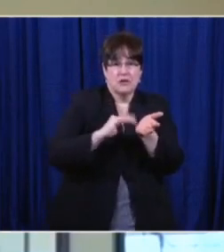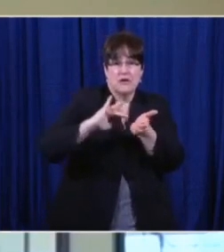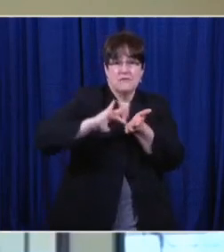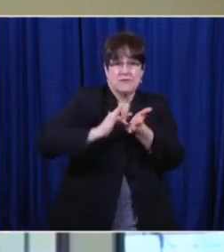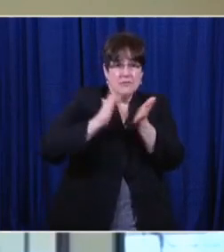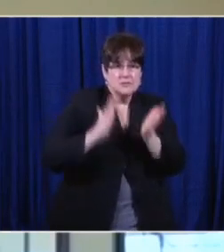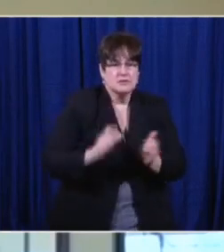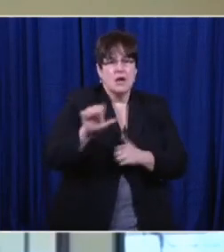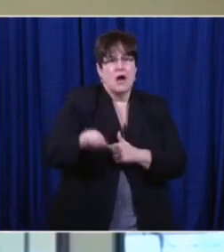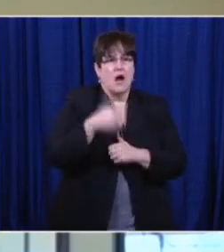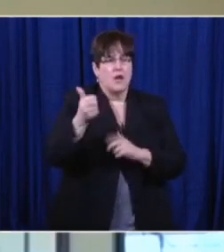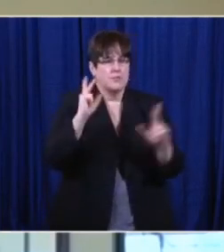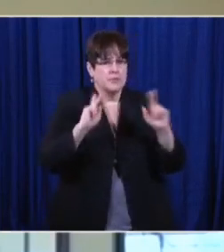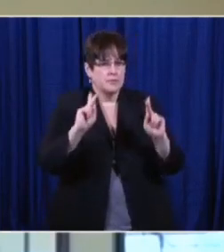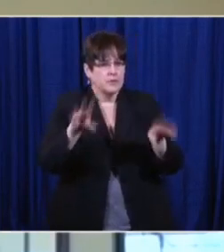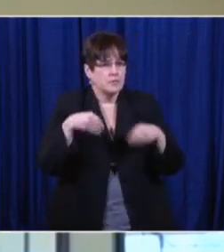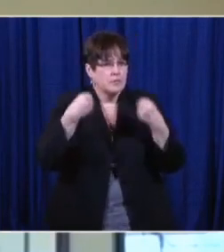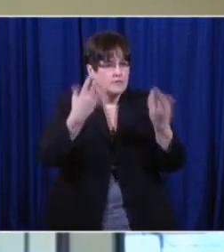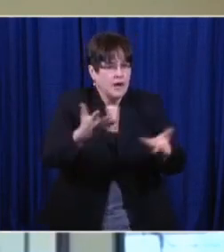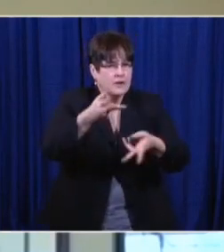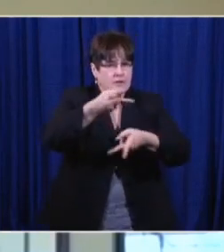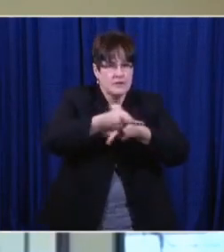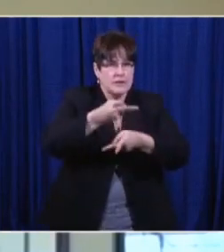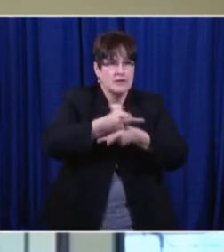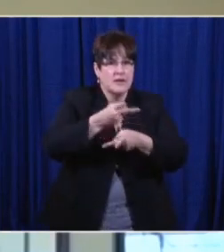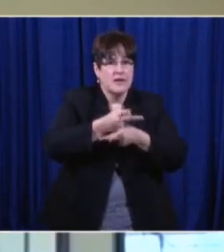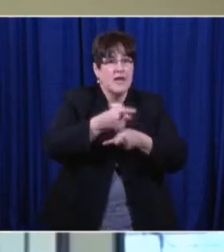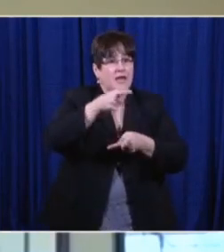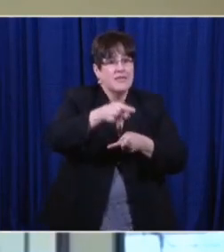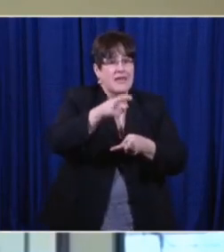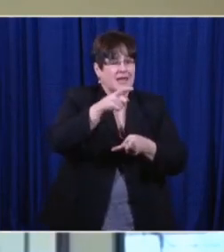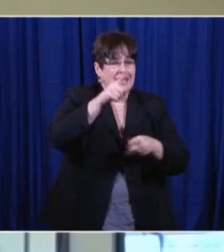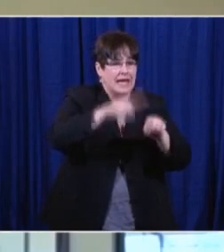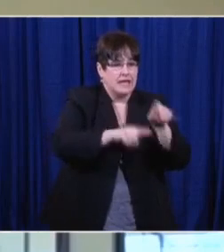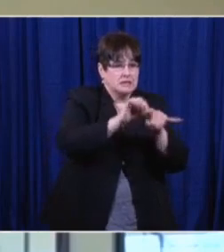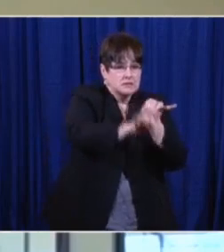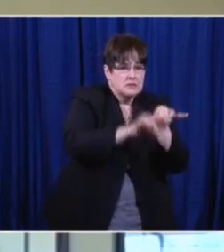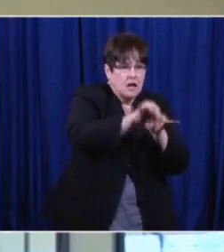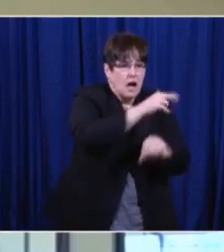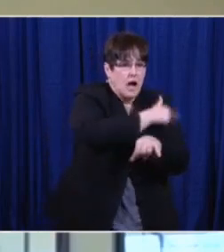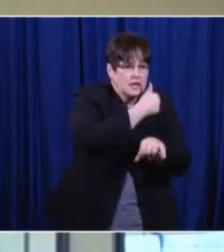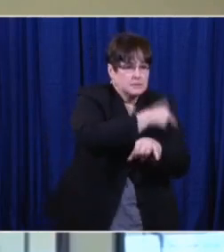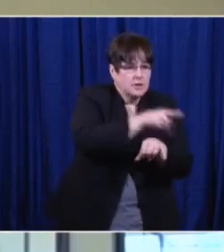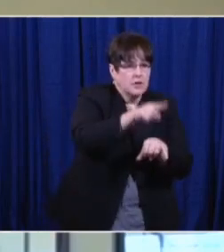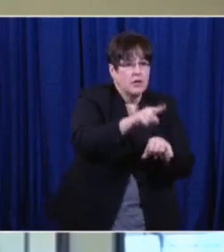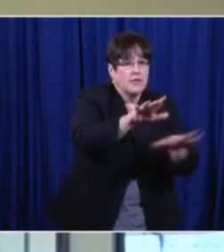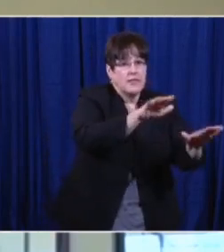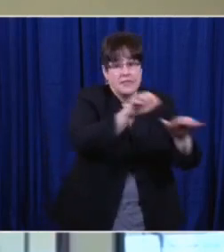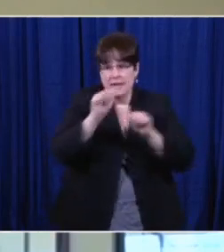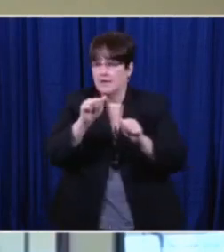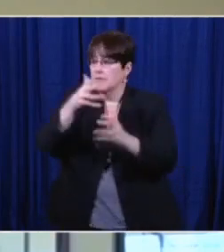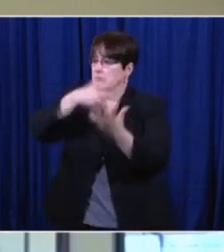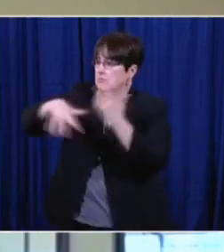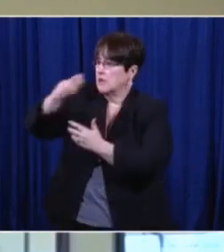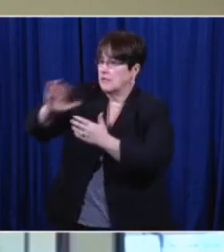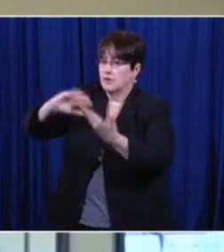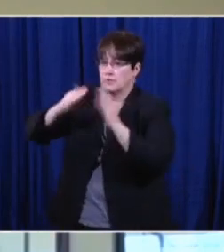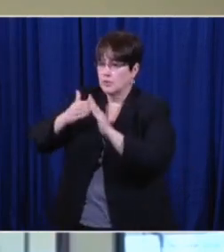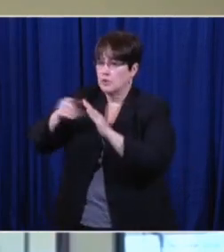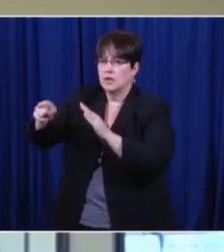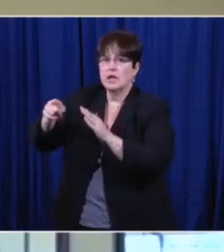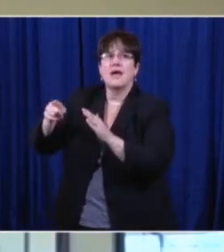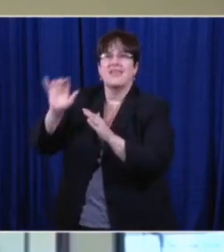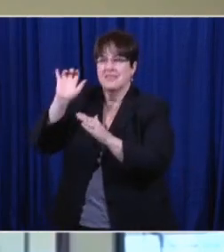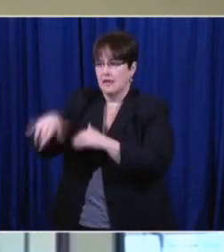other healthcare providers live in our communities, and they can't escape the impact of rising COVID-19 numbers in